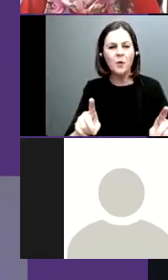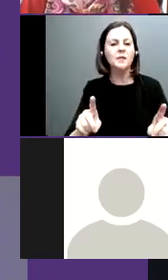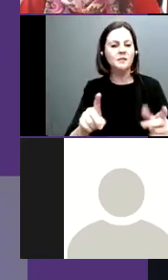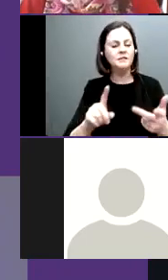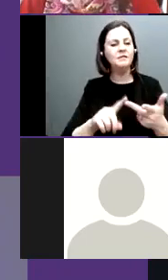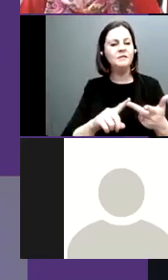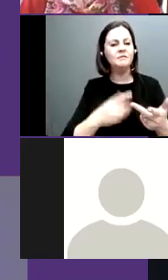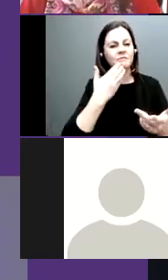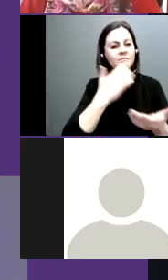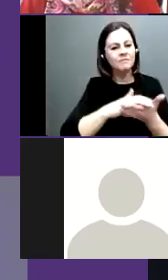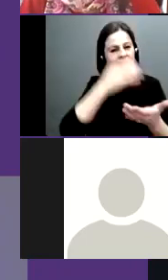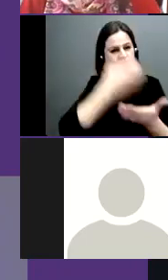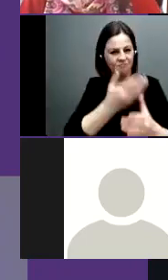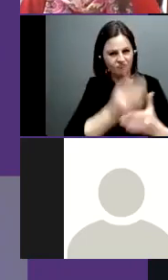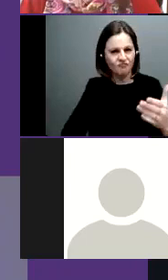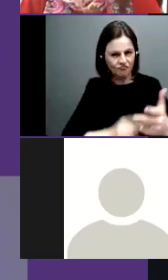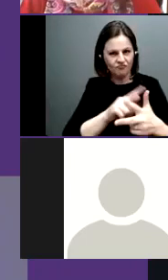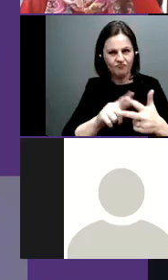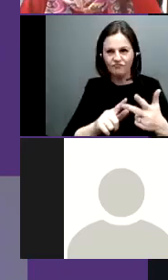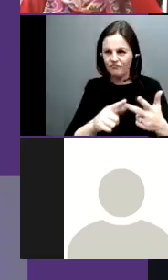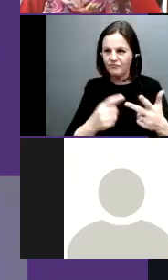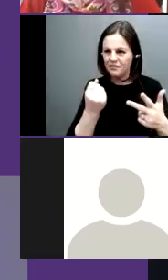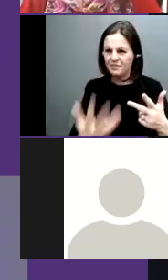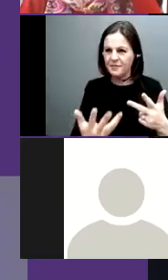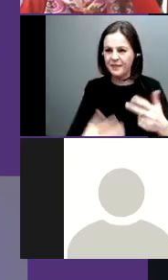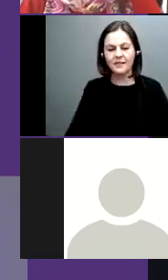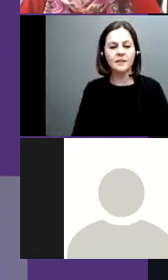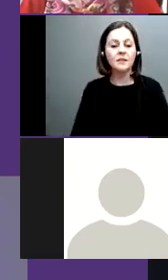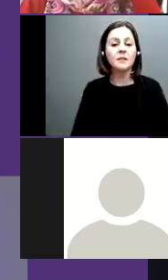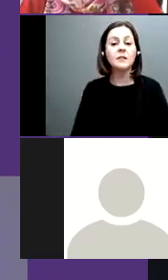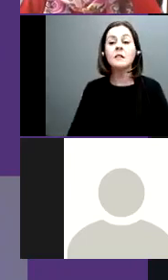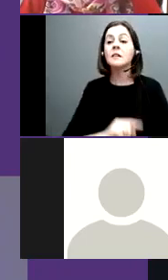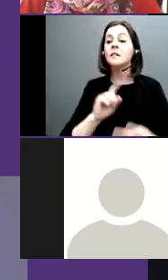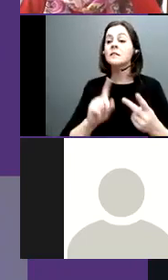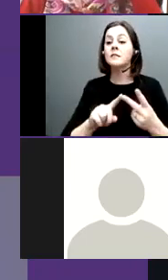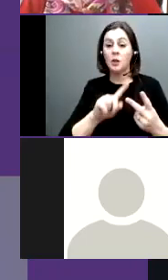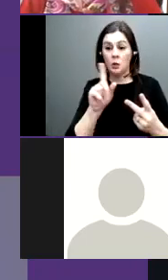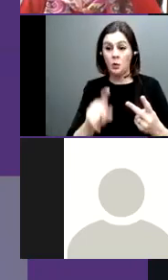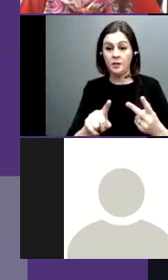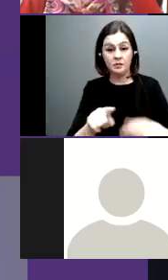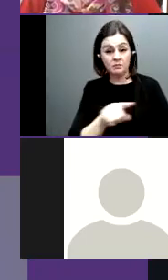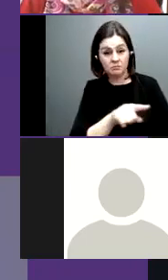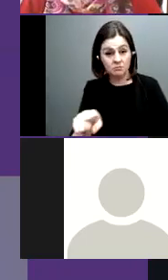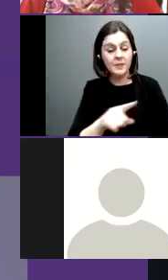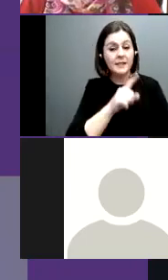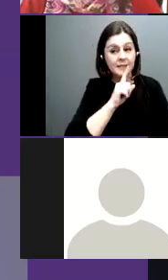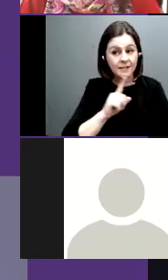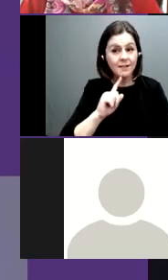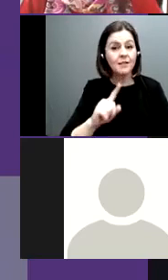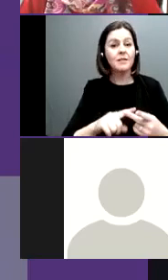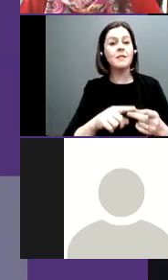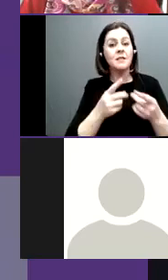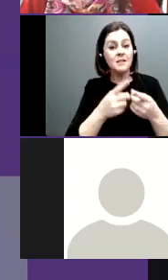next question that I'd like to ask is, for those of you that are, have any of you tried online